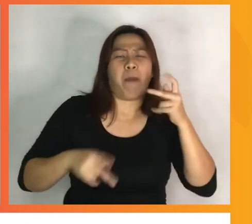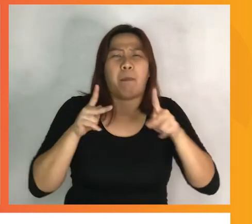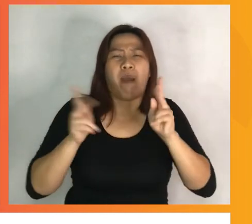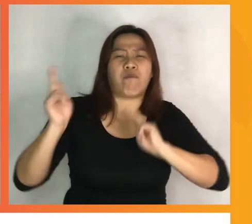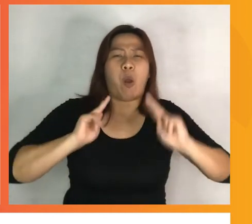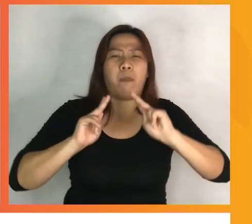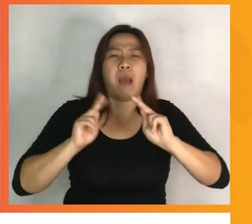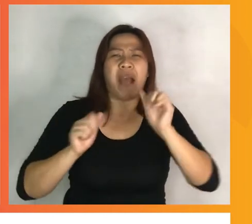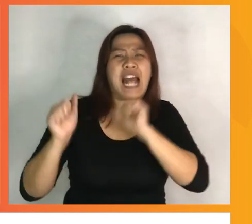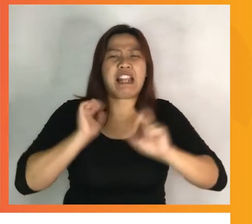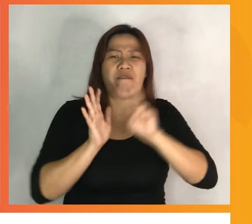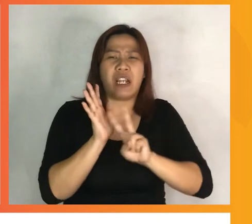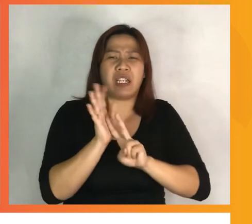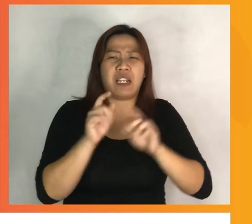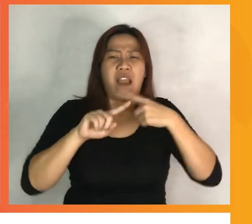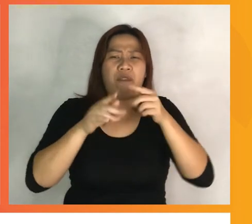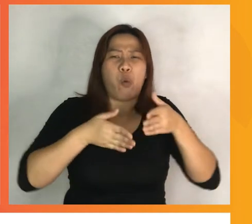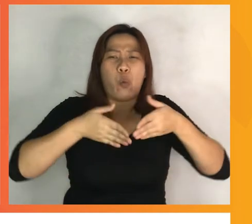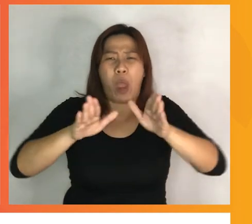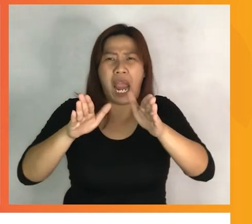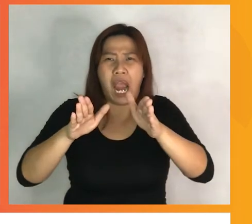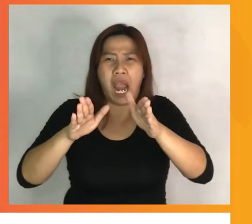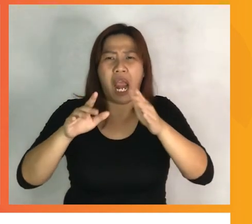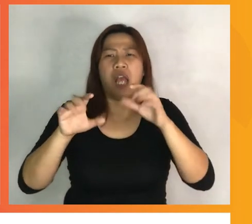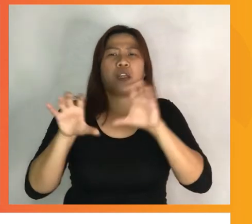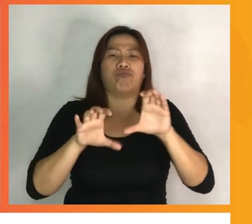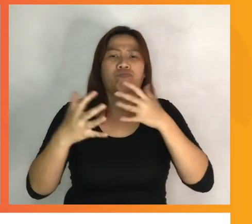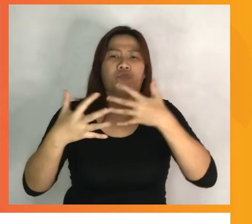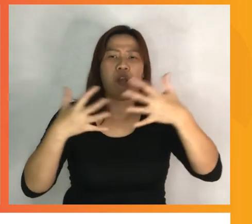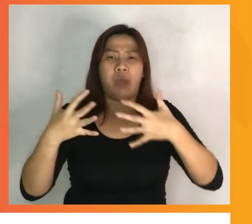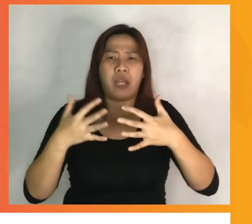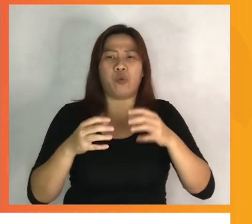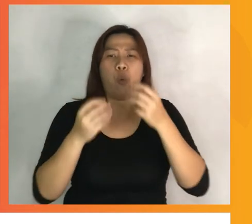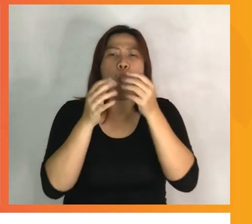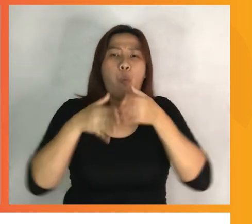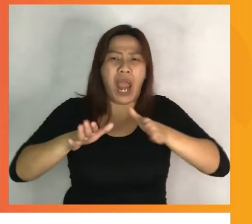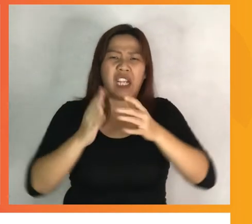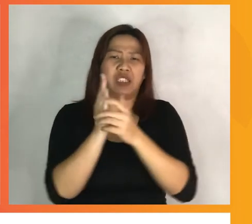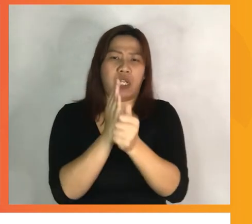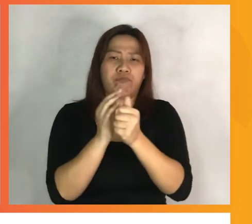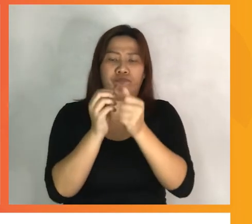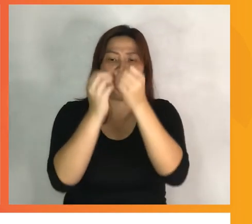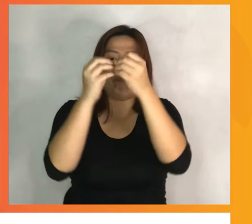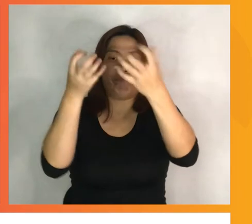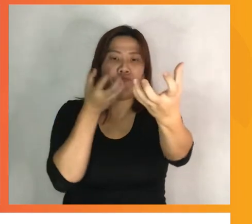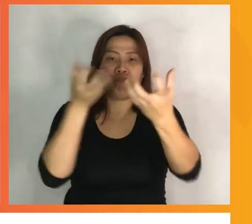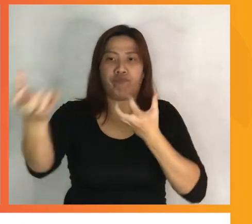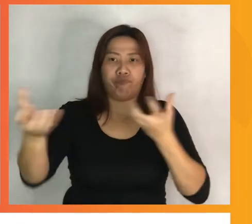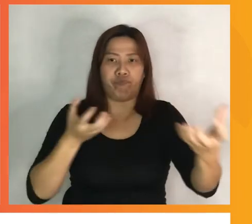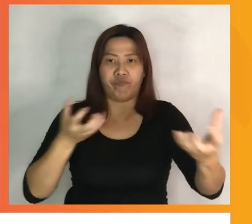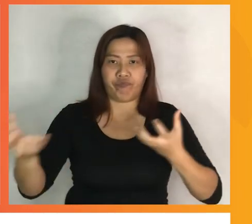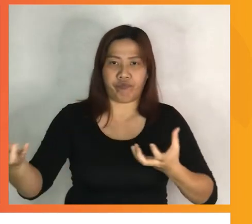people perform the activity, the different ways in which they can do it, and the ways that skills can be broken down into